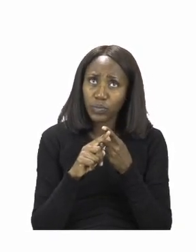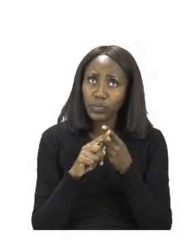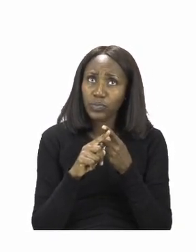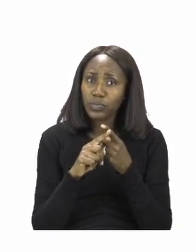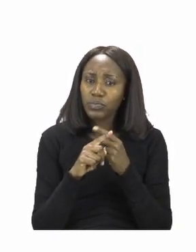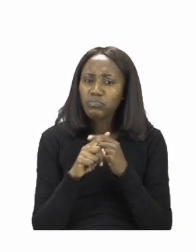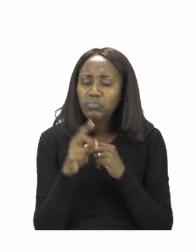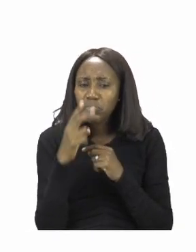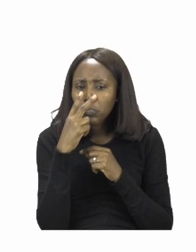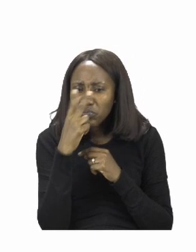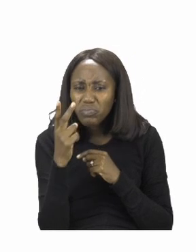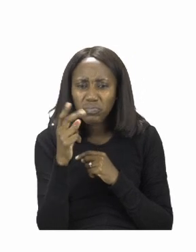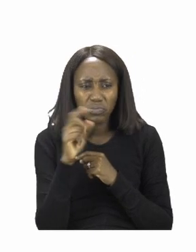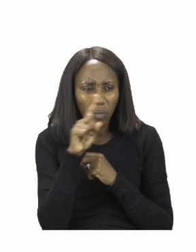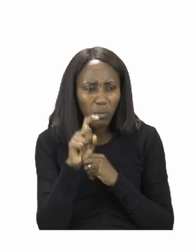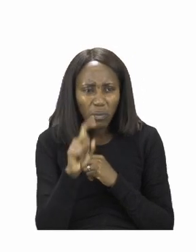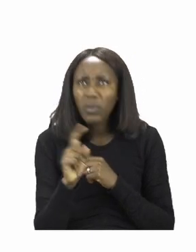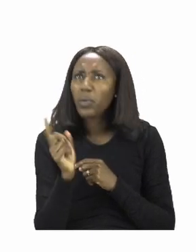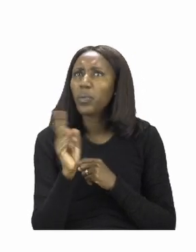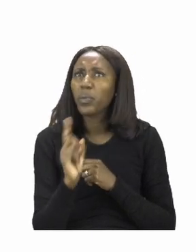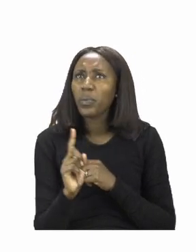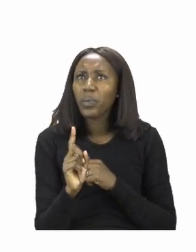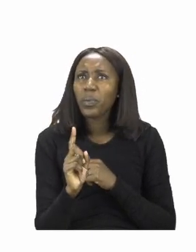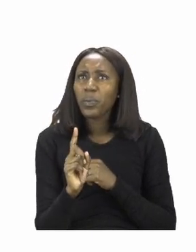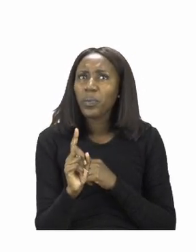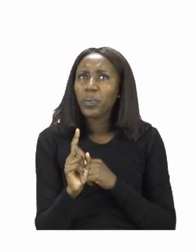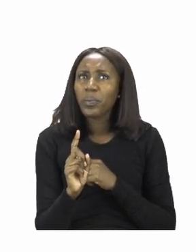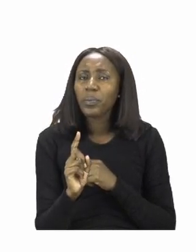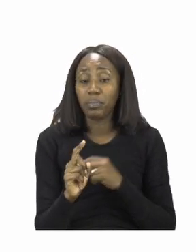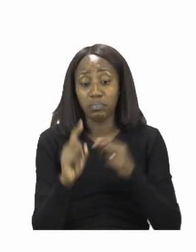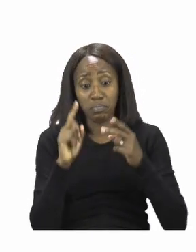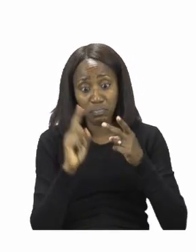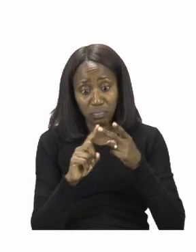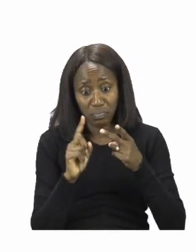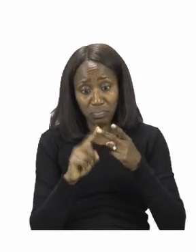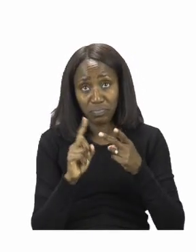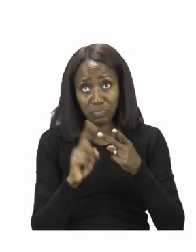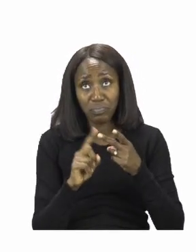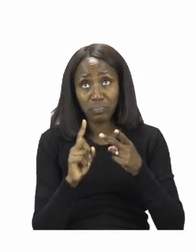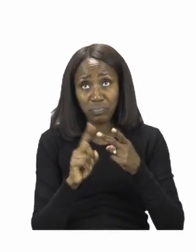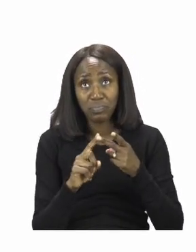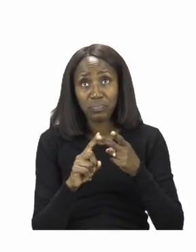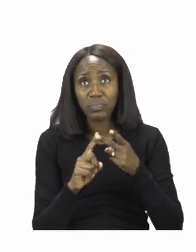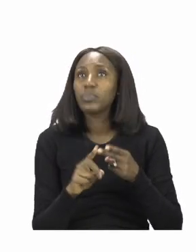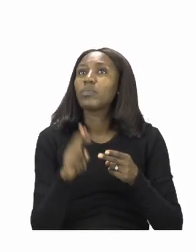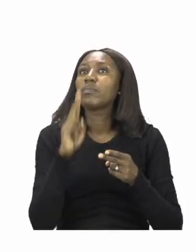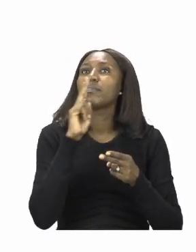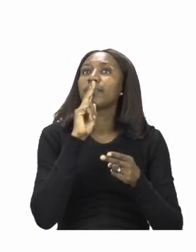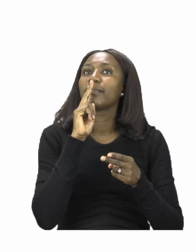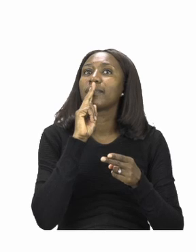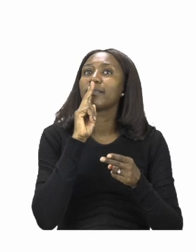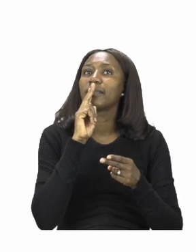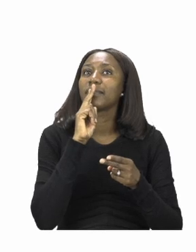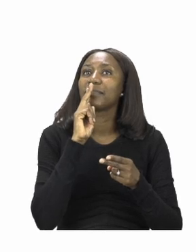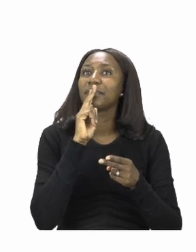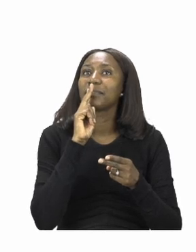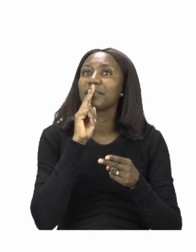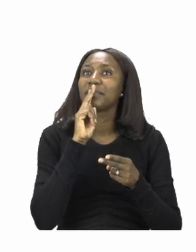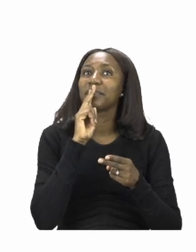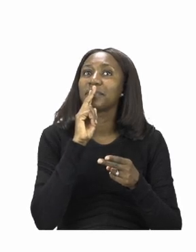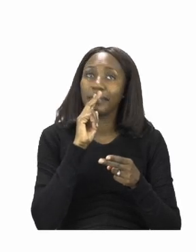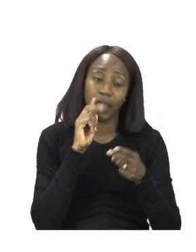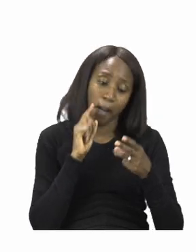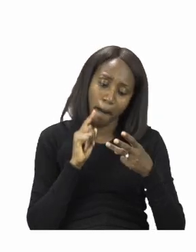the questions. After the second time, that's when we're going to answer our questions. And